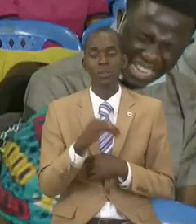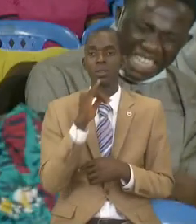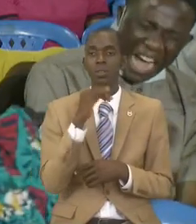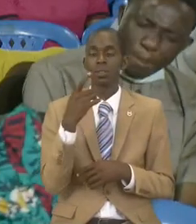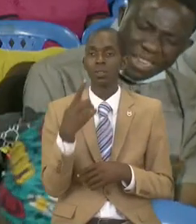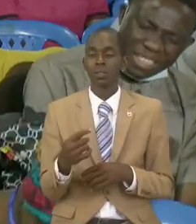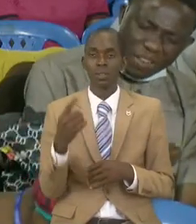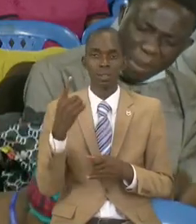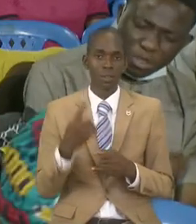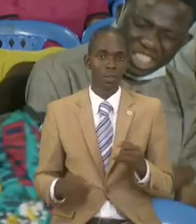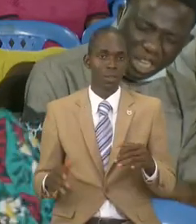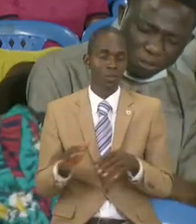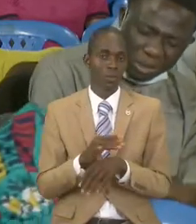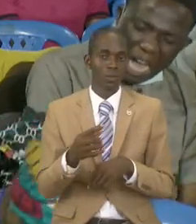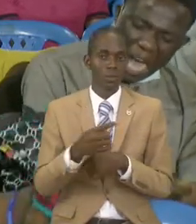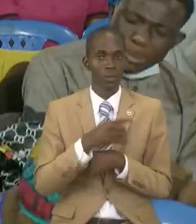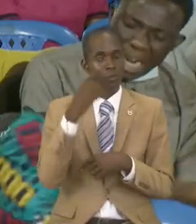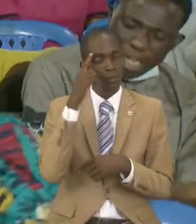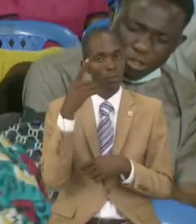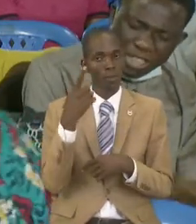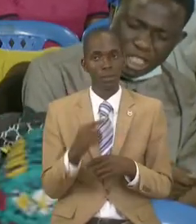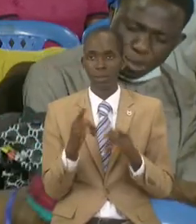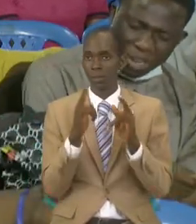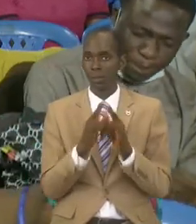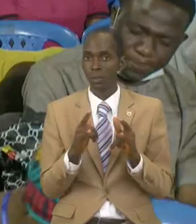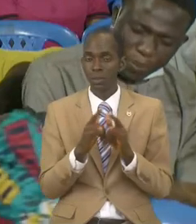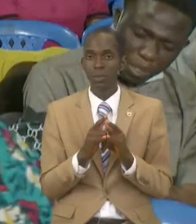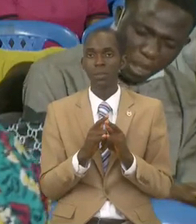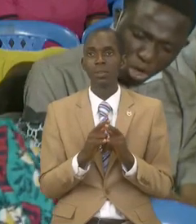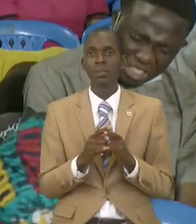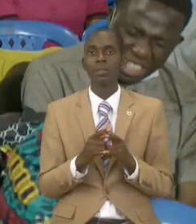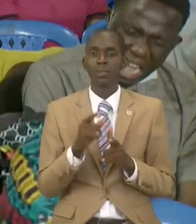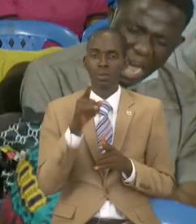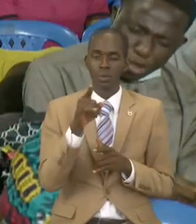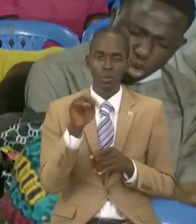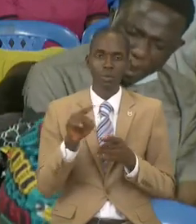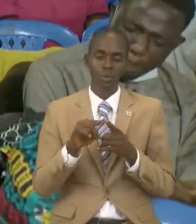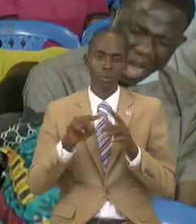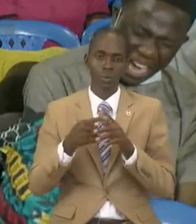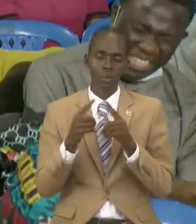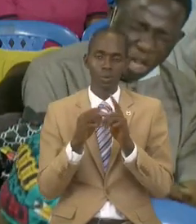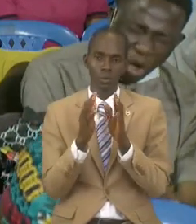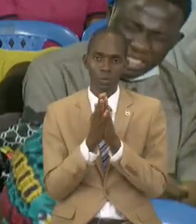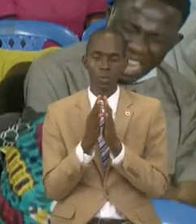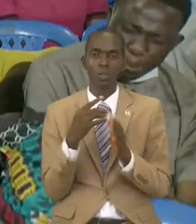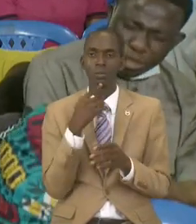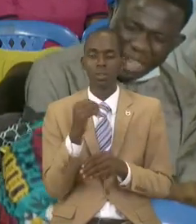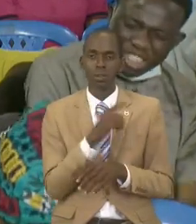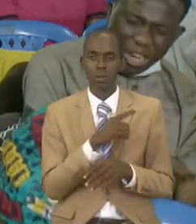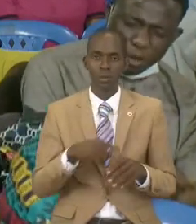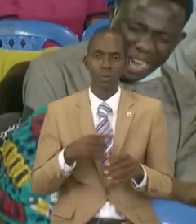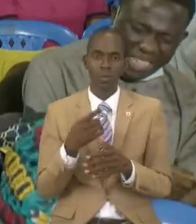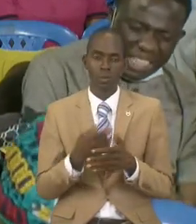quarter, to your supervisor. Don't put them in your Bible. Don't take them home.